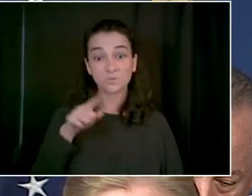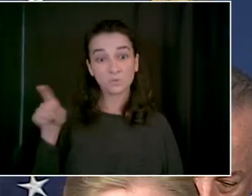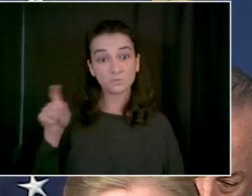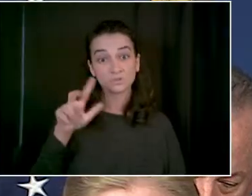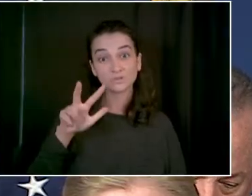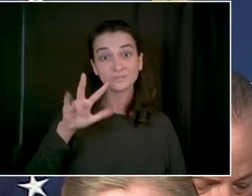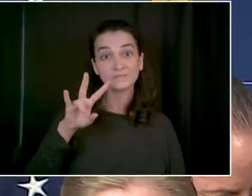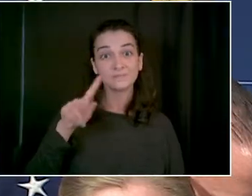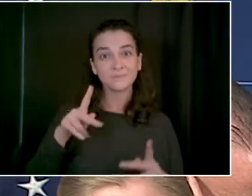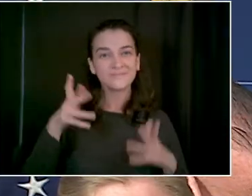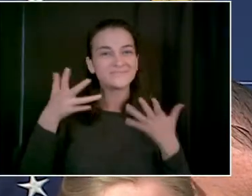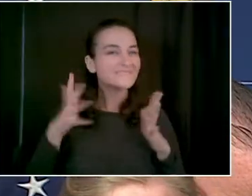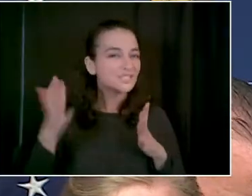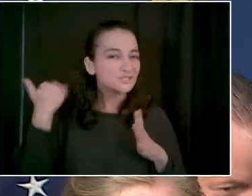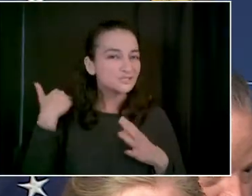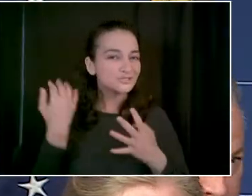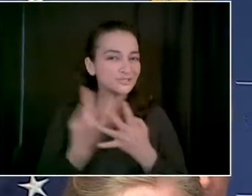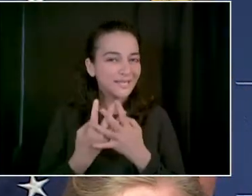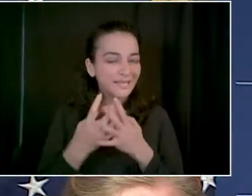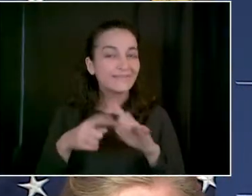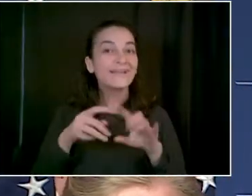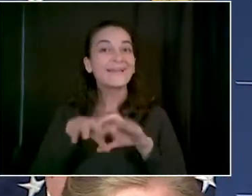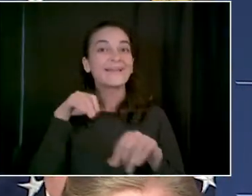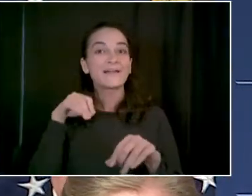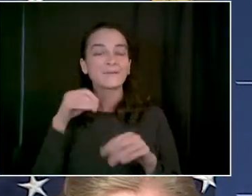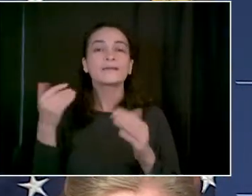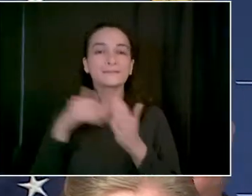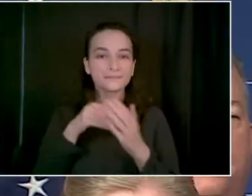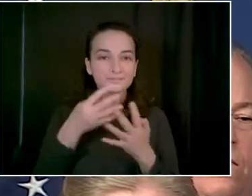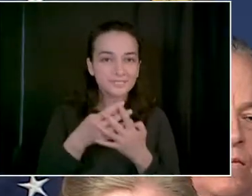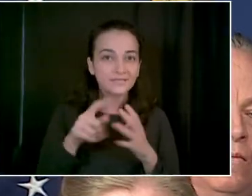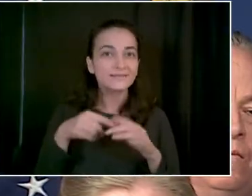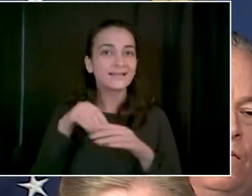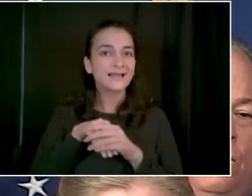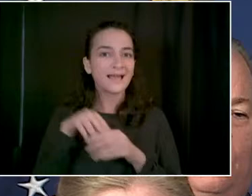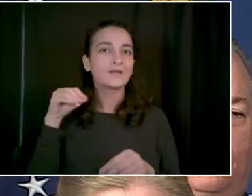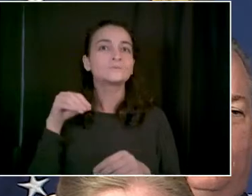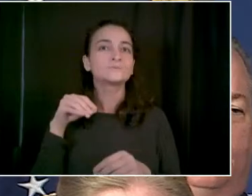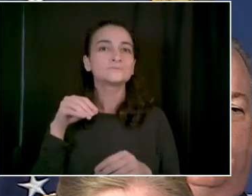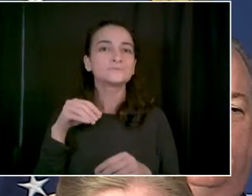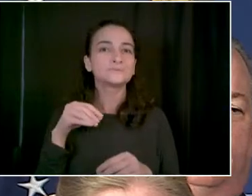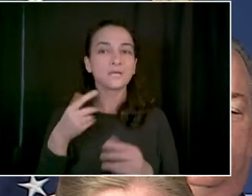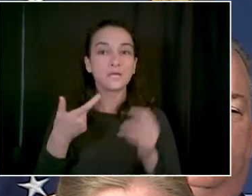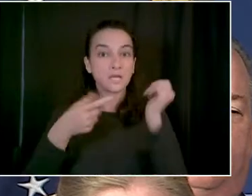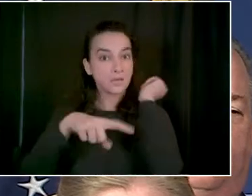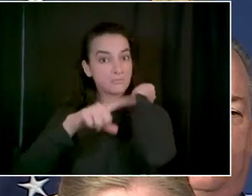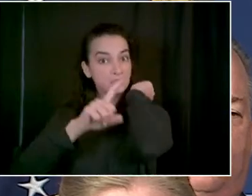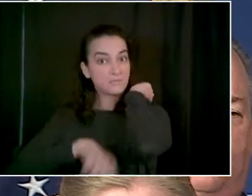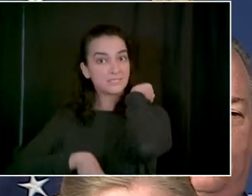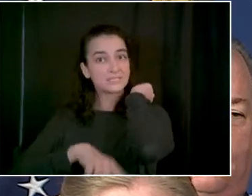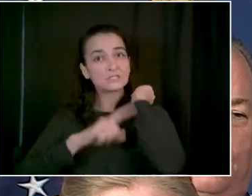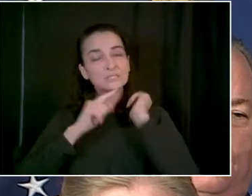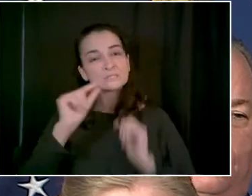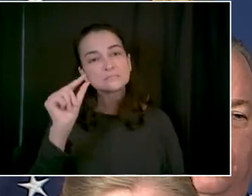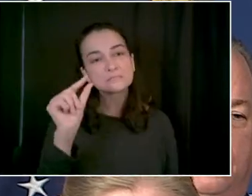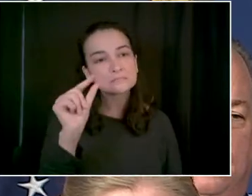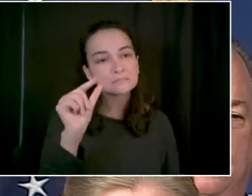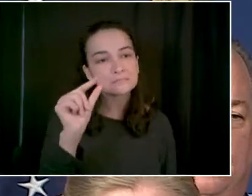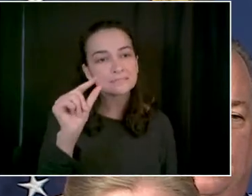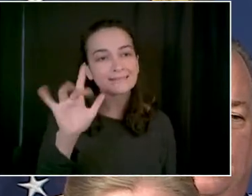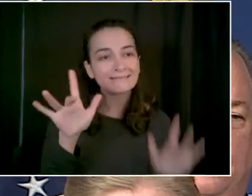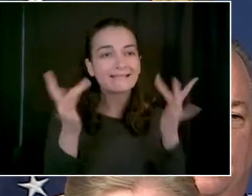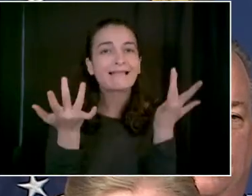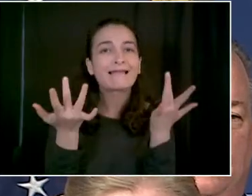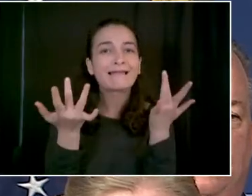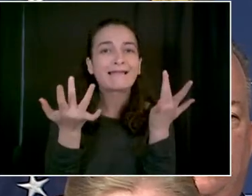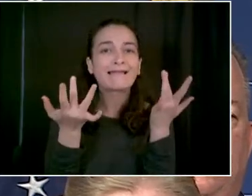these heinous crimes and there's virtually no consequence. You're actually telling that individual that it's okay. So we